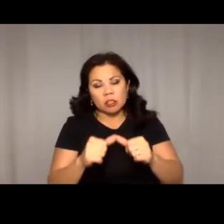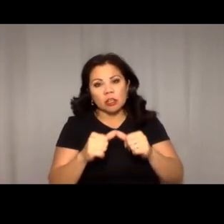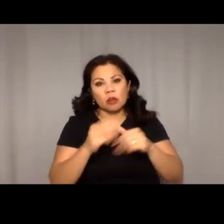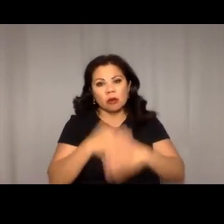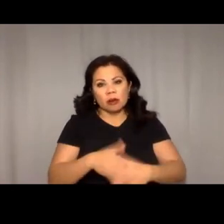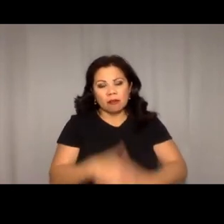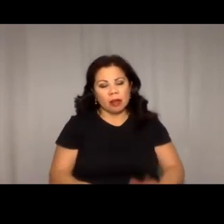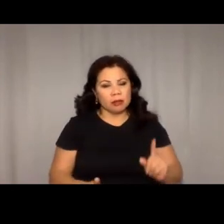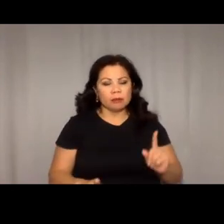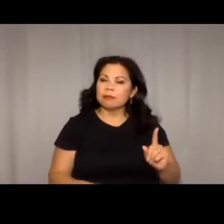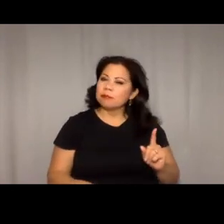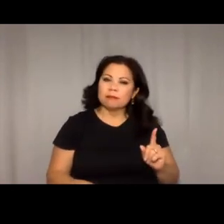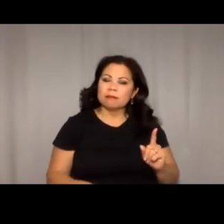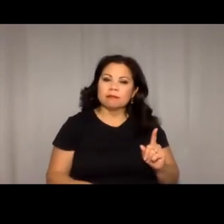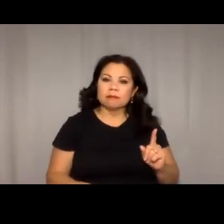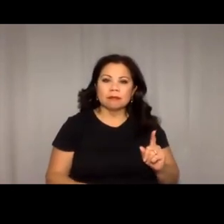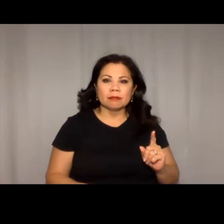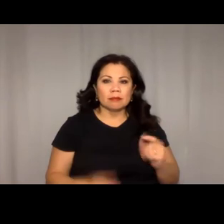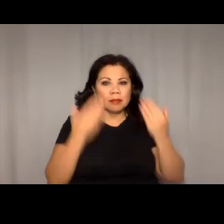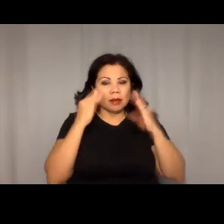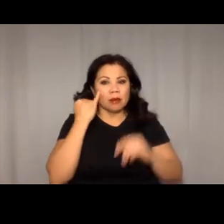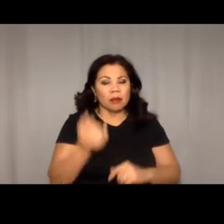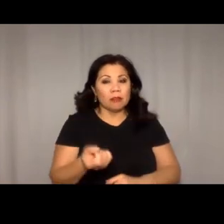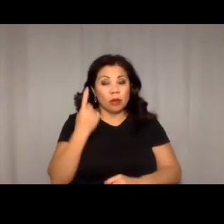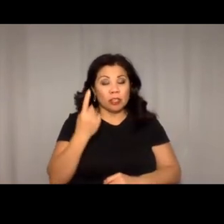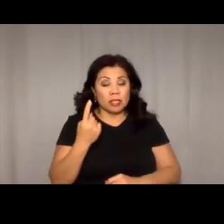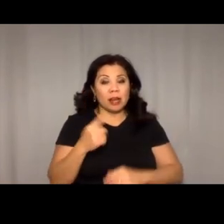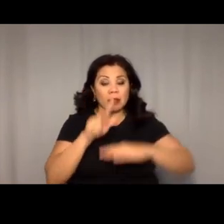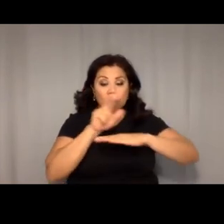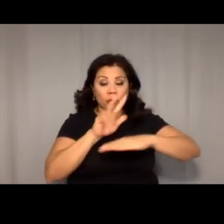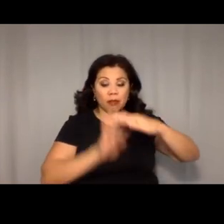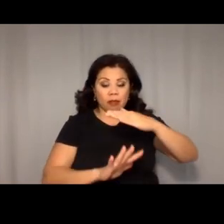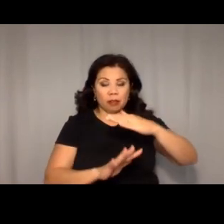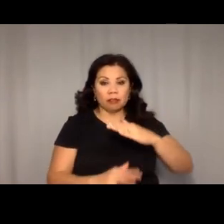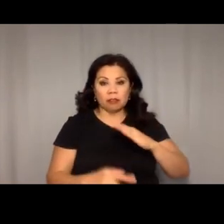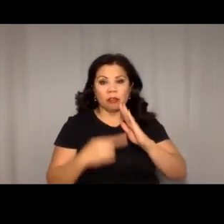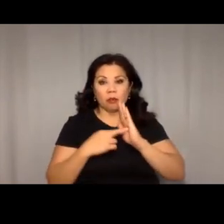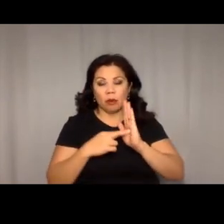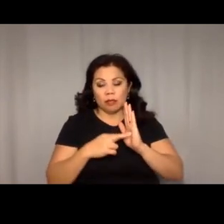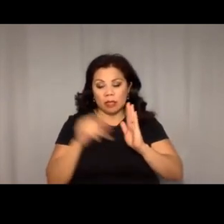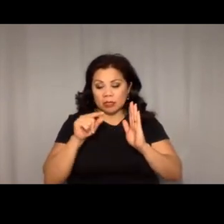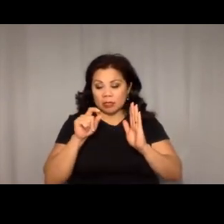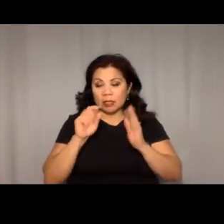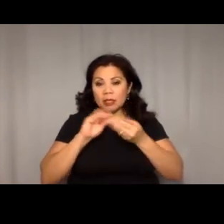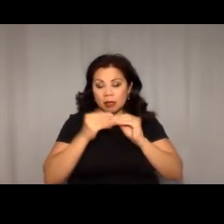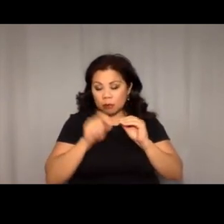I'm not sure if you realize that this fraction represents what these numbers would be